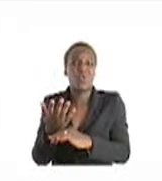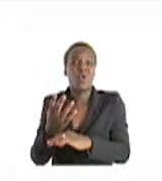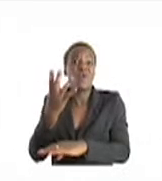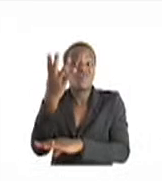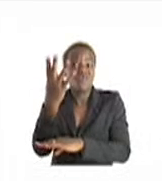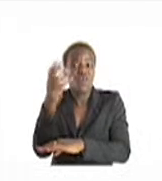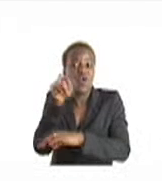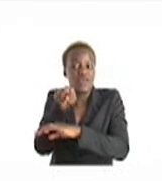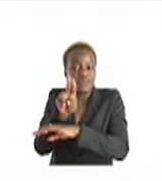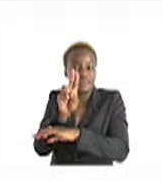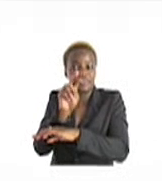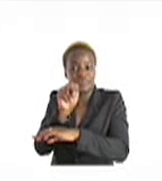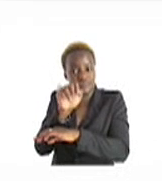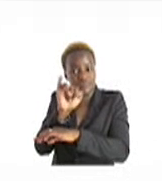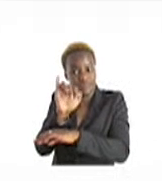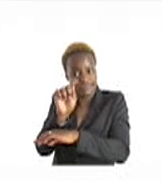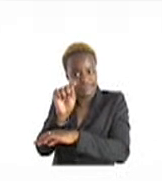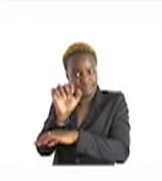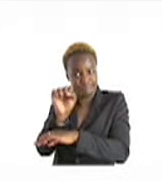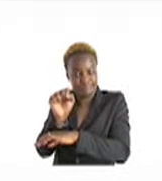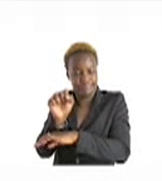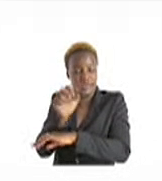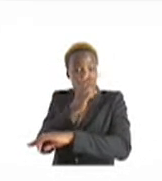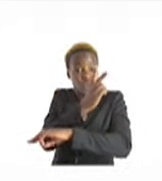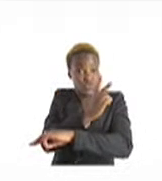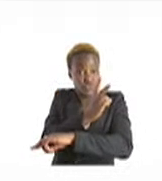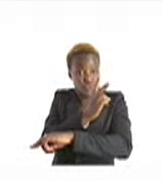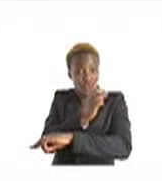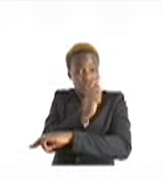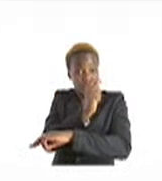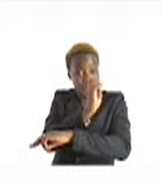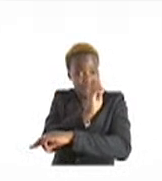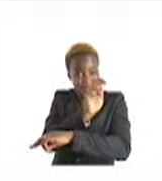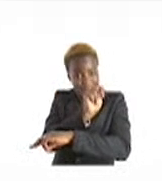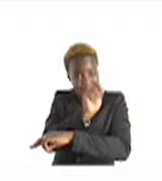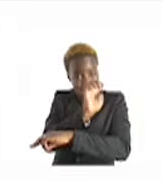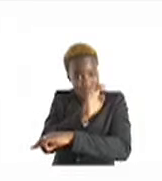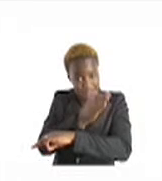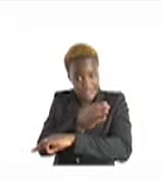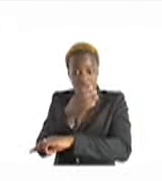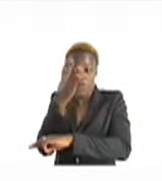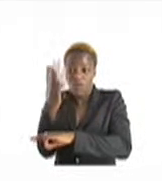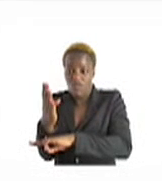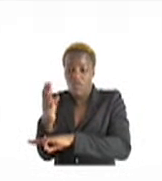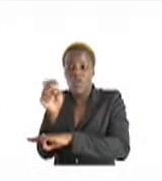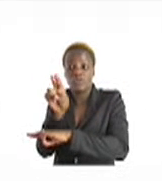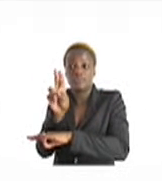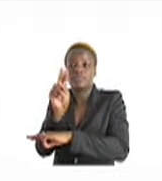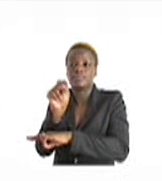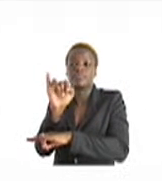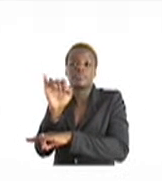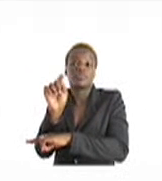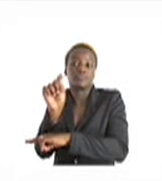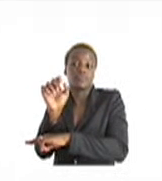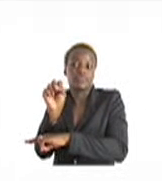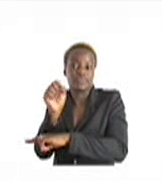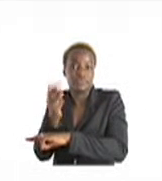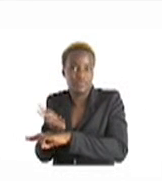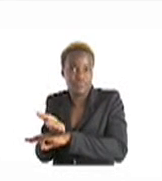write the word units there. Let's quickly look on the one next to it,